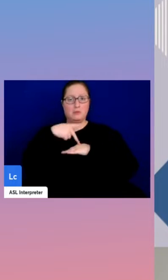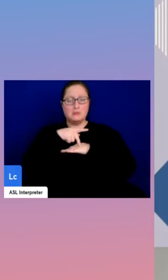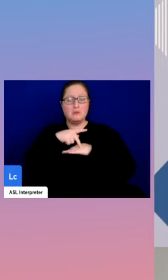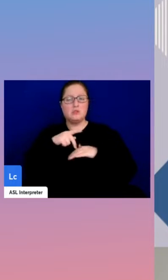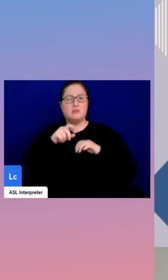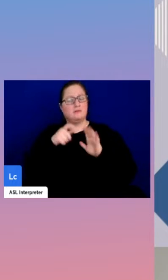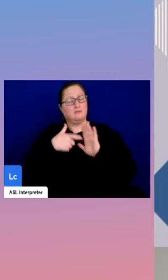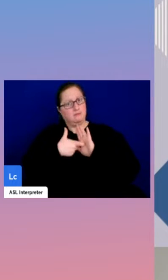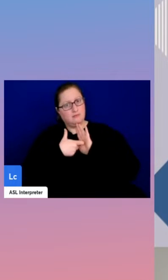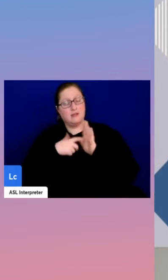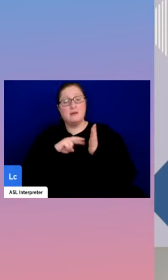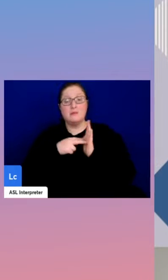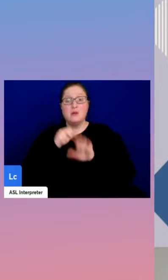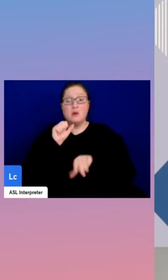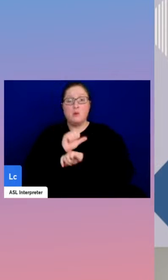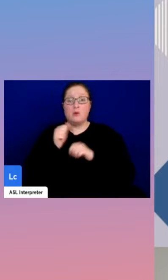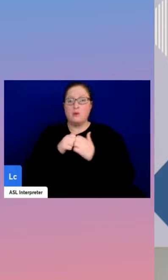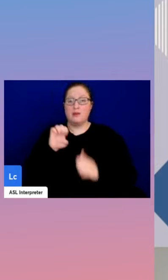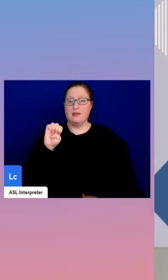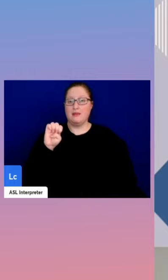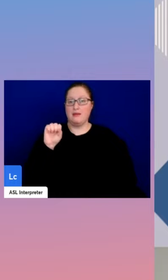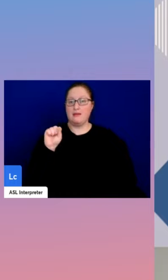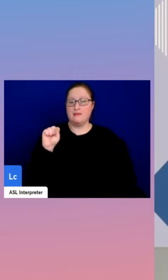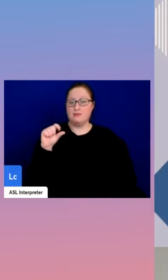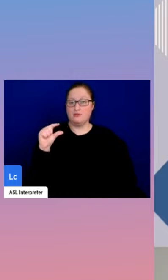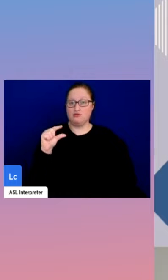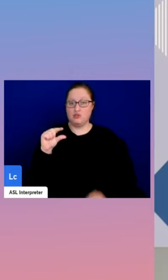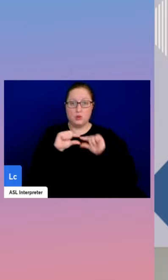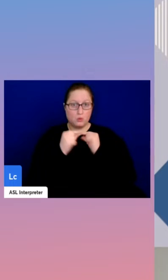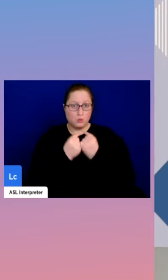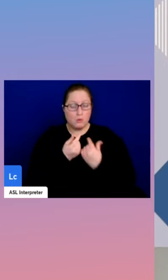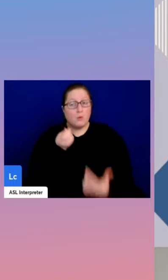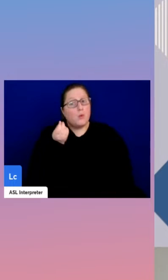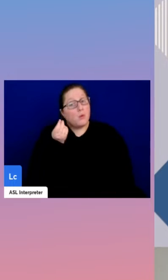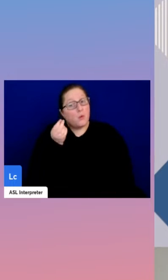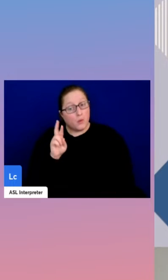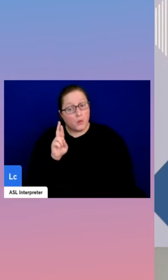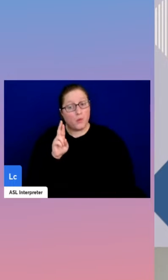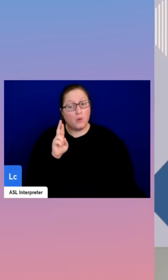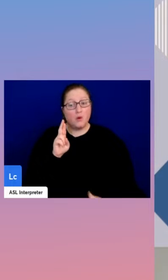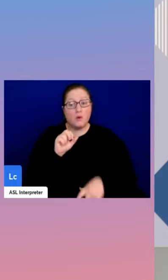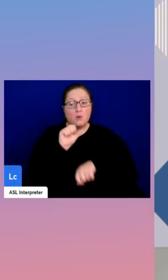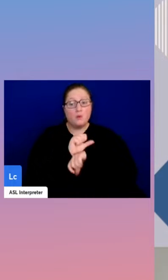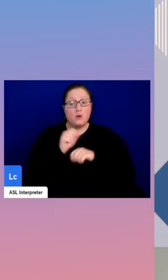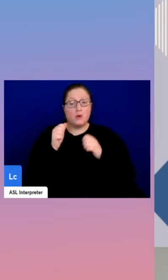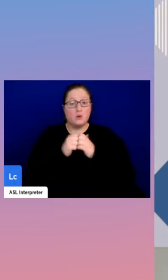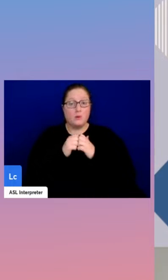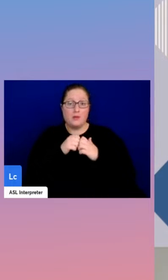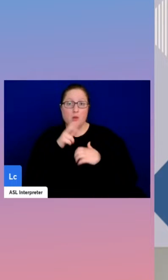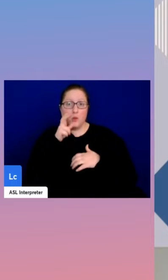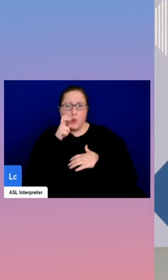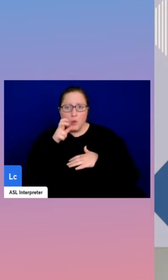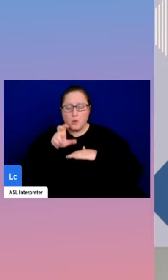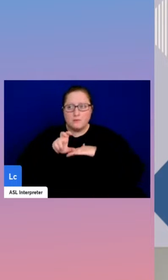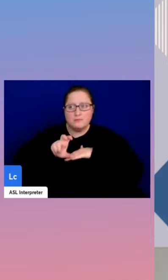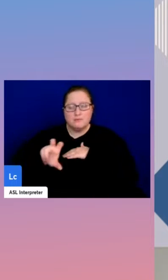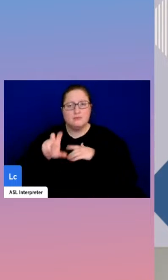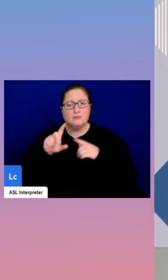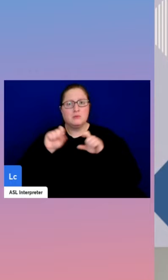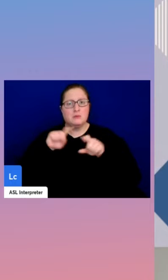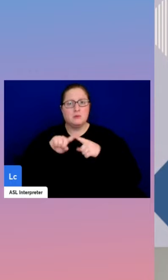through working with your ESG group, for example, or working with your stakeholders to be able to establish